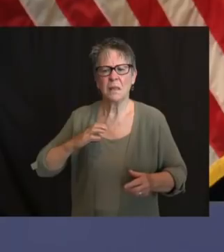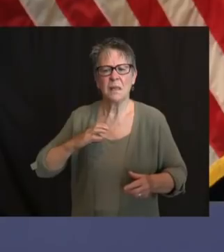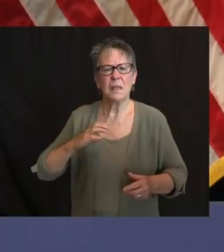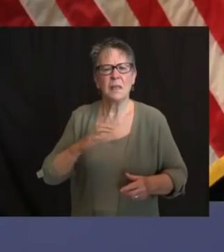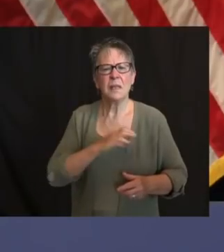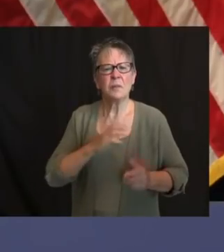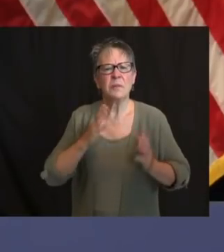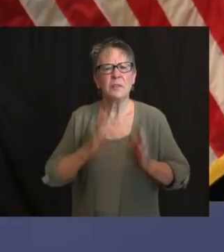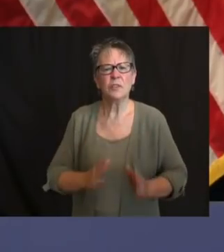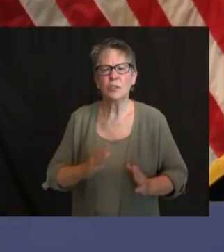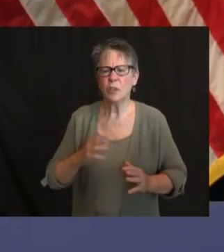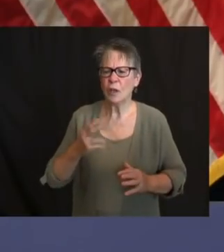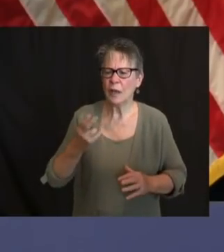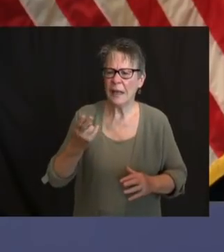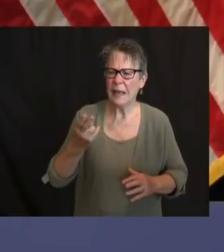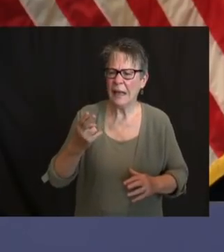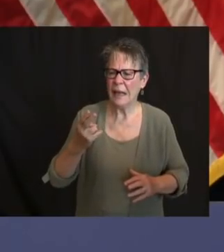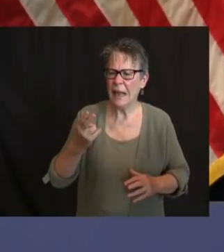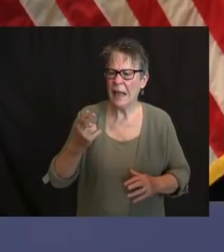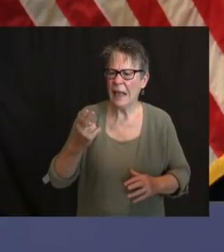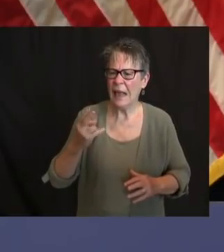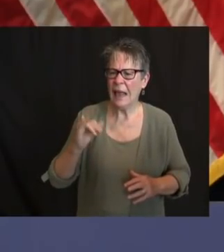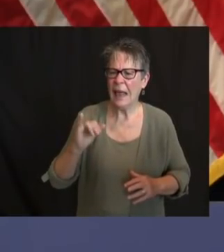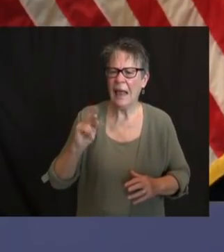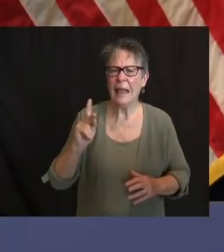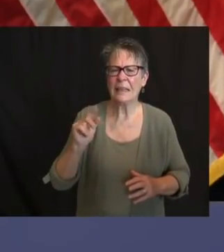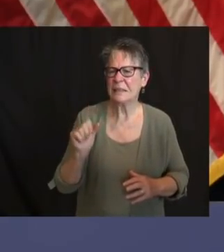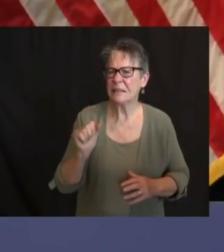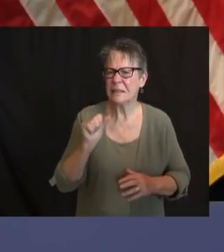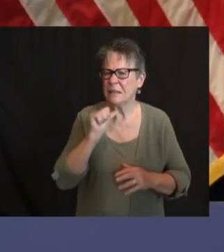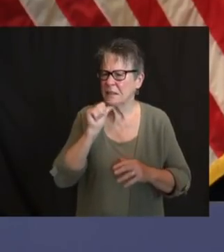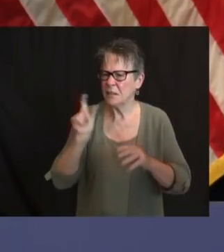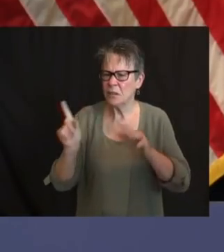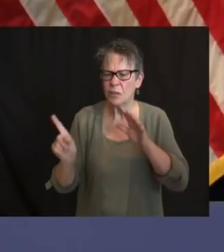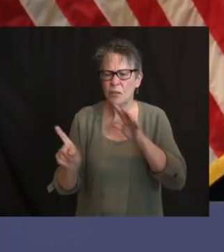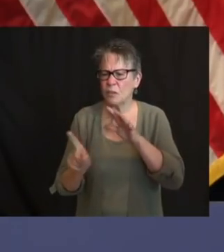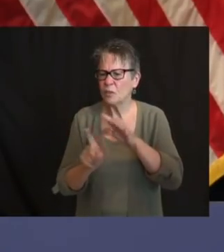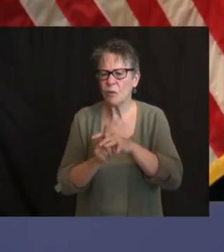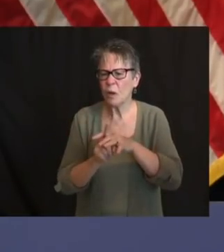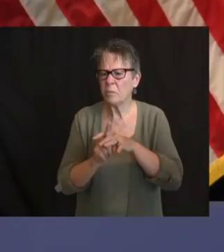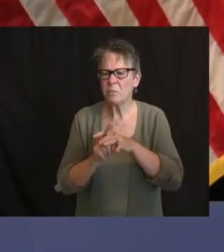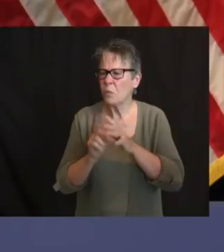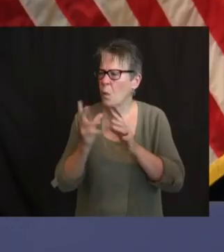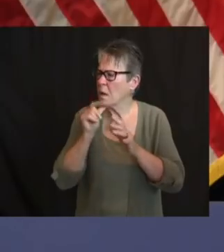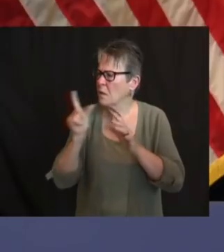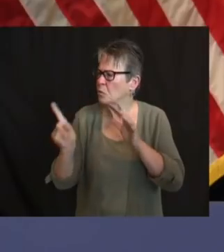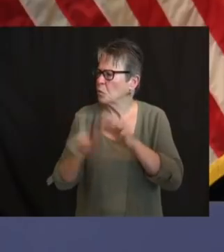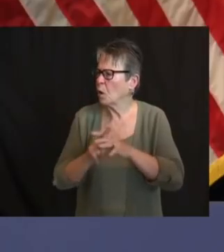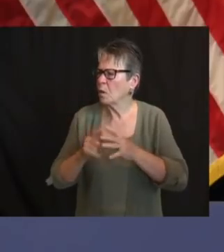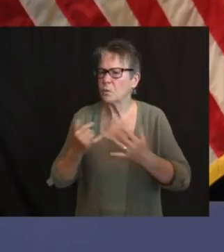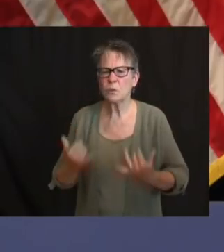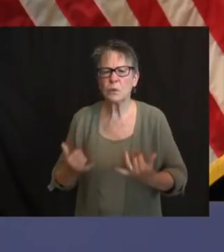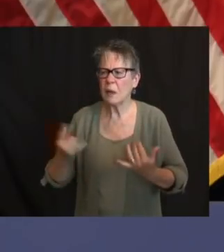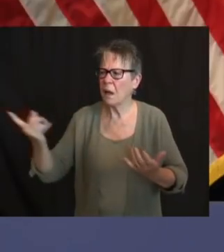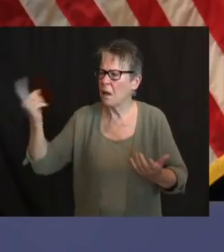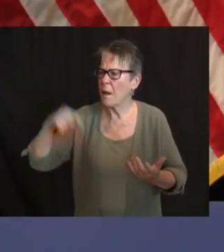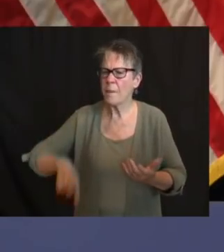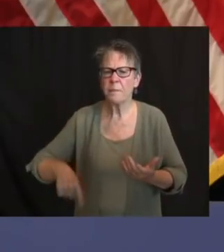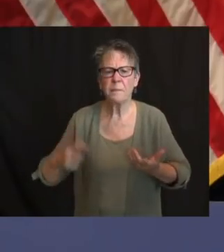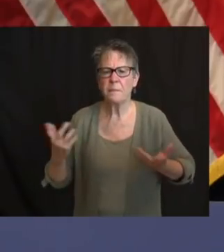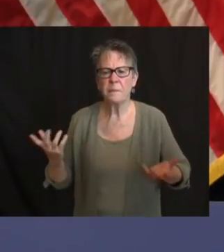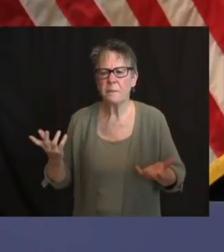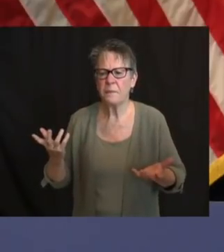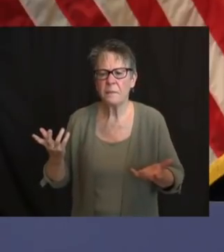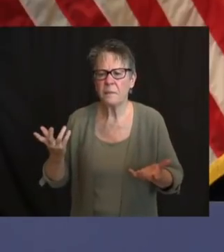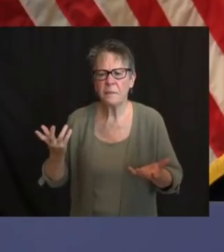Dan Munoz, Assemblyman Jay Weber is calling on you to pardon those who had received citations for violating your orders after